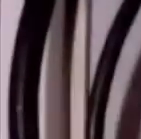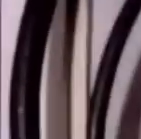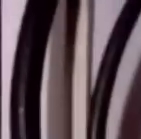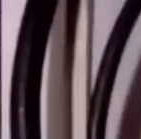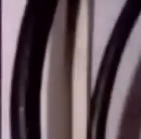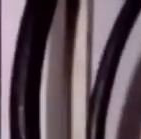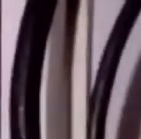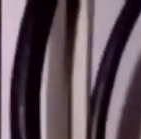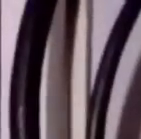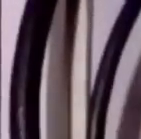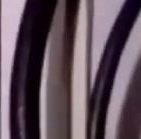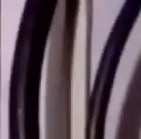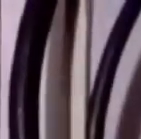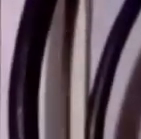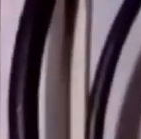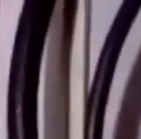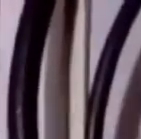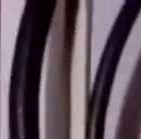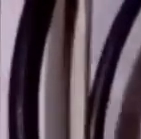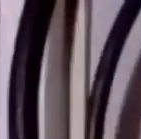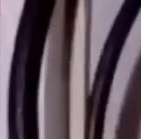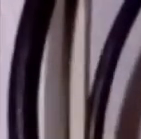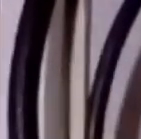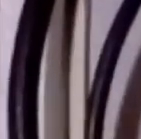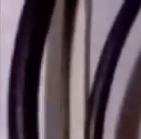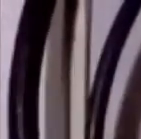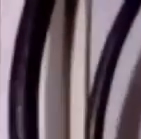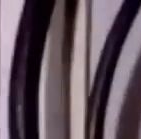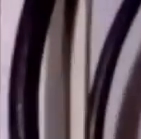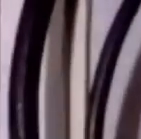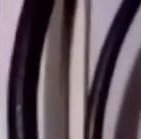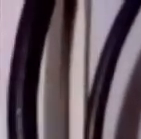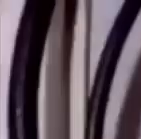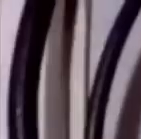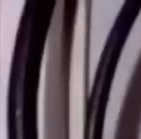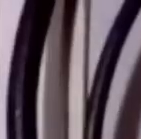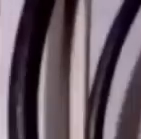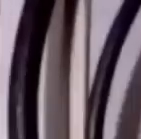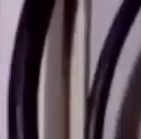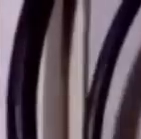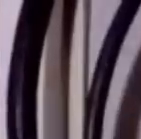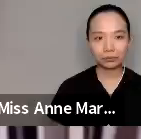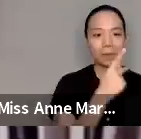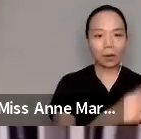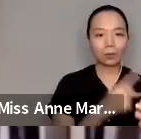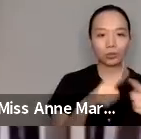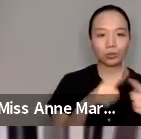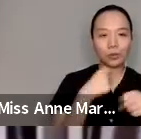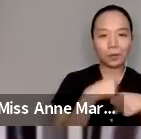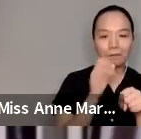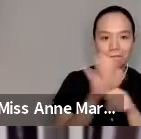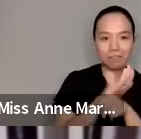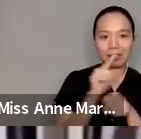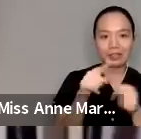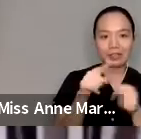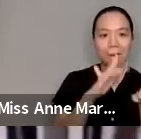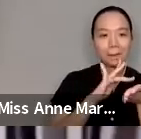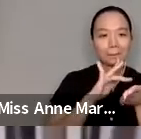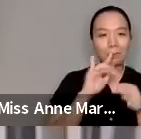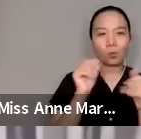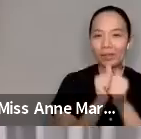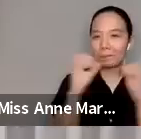Dear teacher, like a notebook, you have helped us discover our power to fill each blank page with